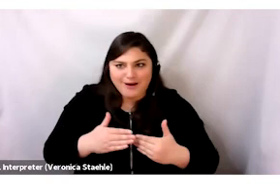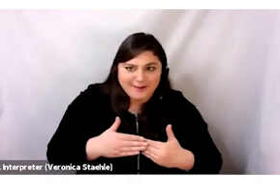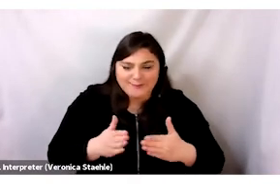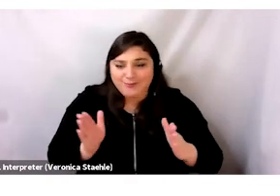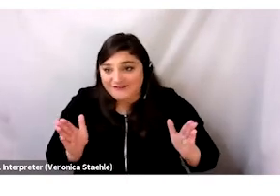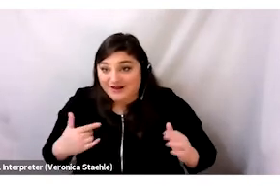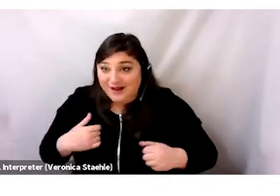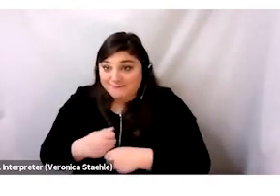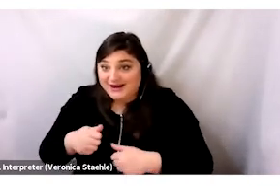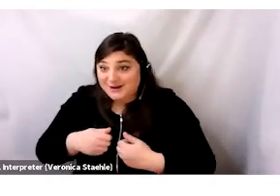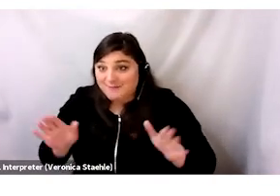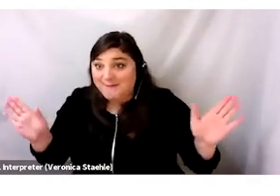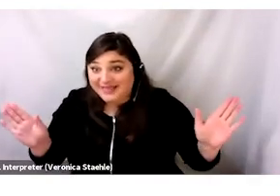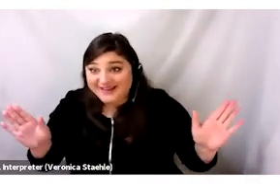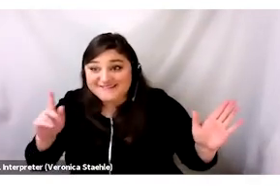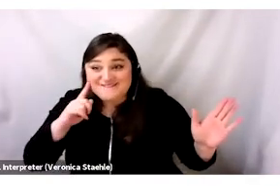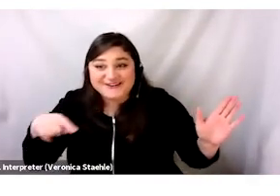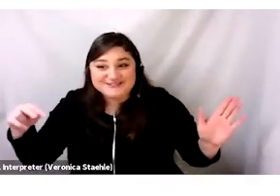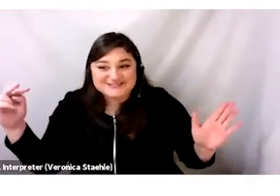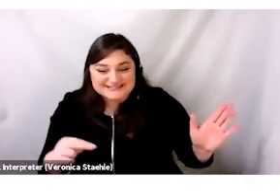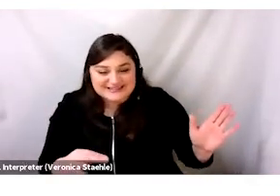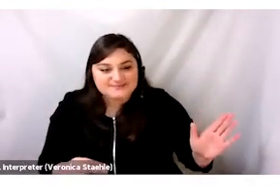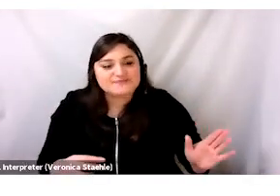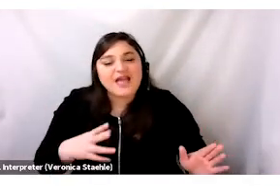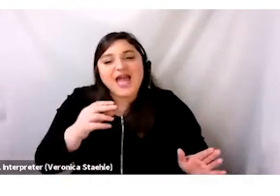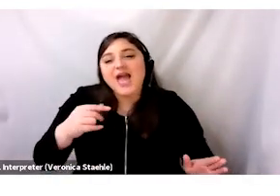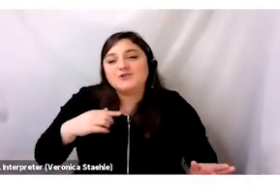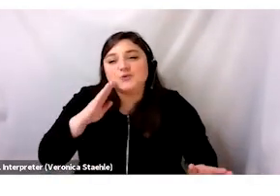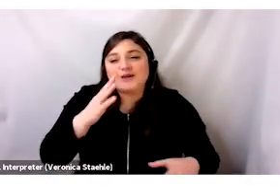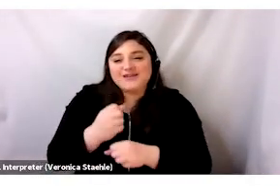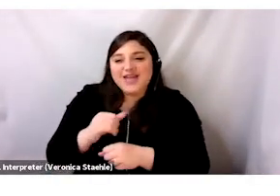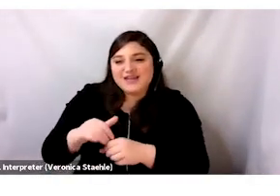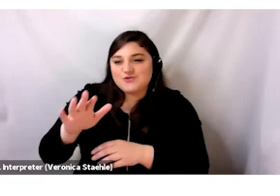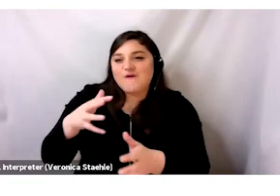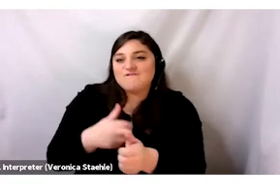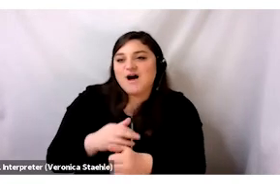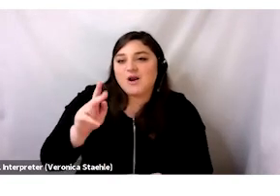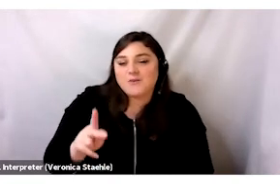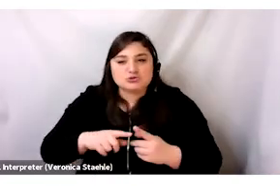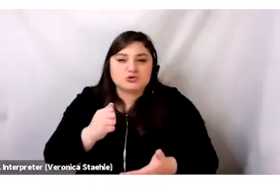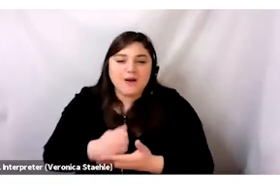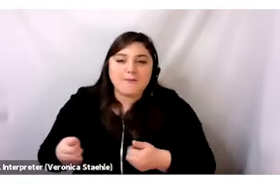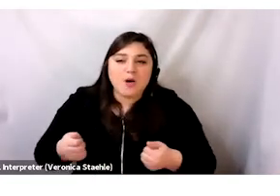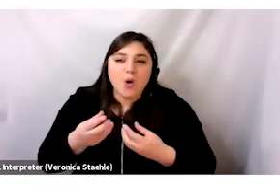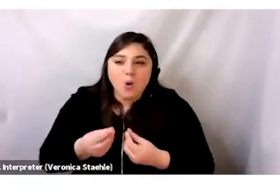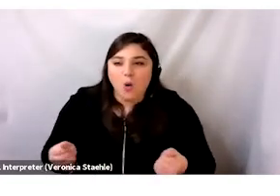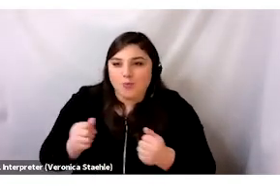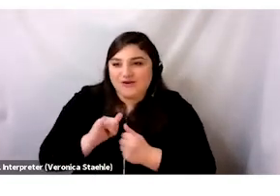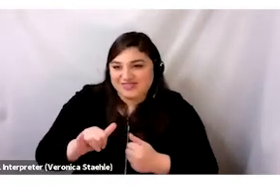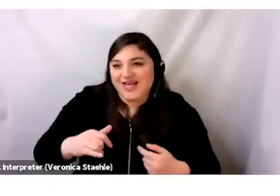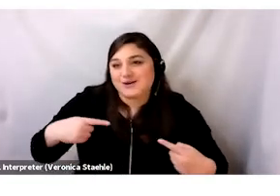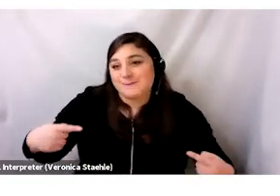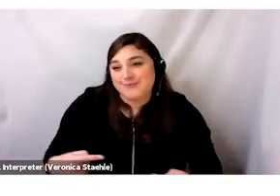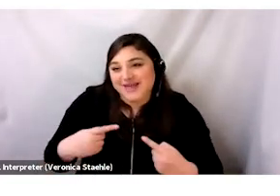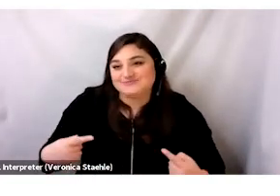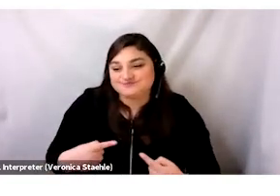but I went public. So there it is. And you'll find that also in your follow up. Thank you